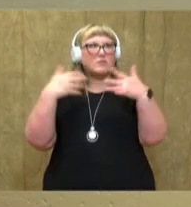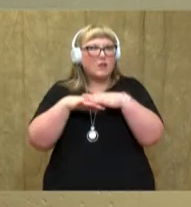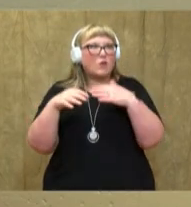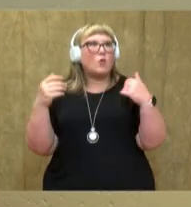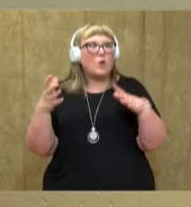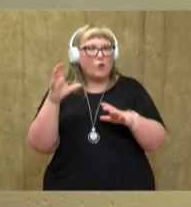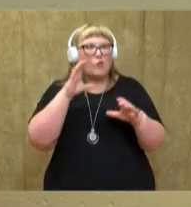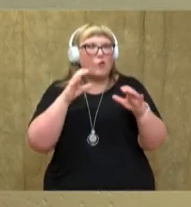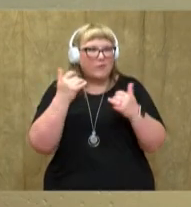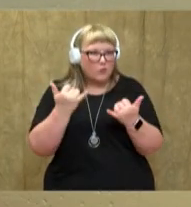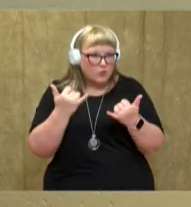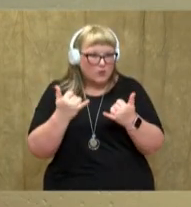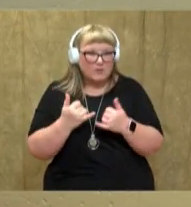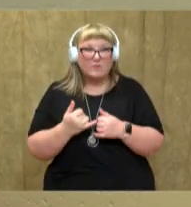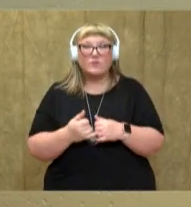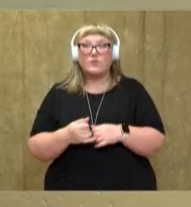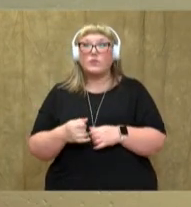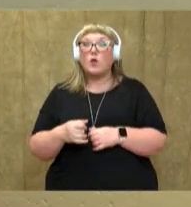word.